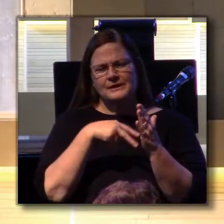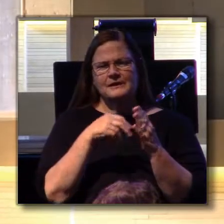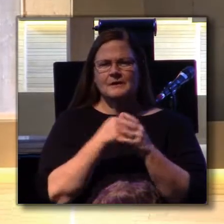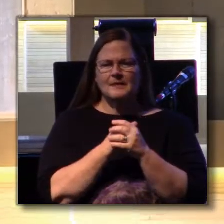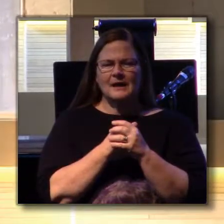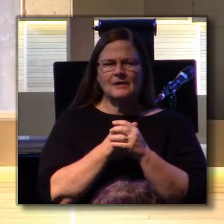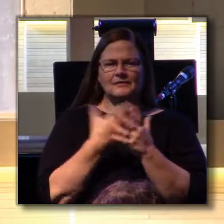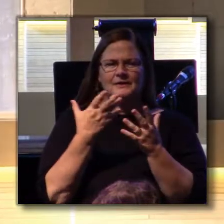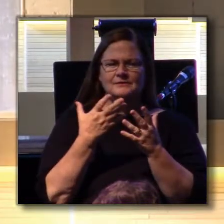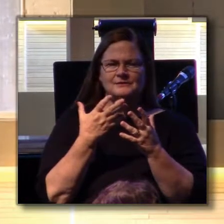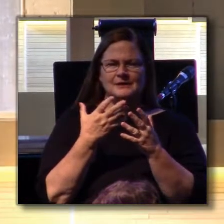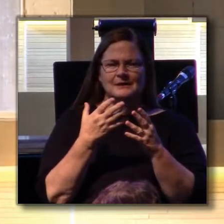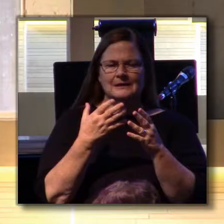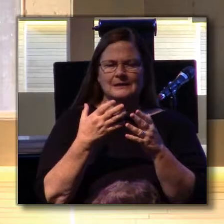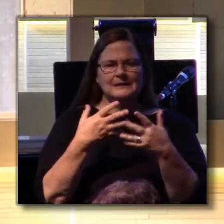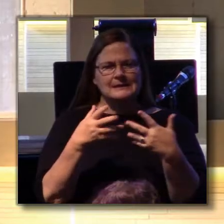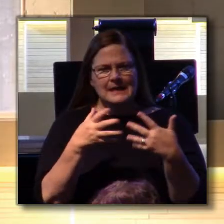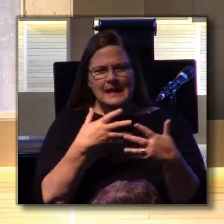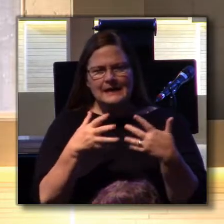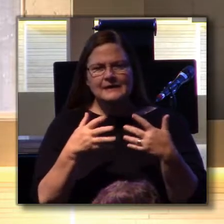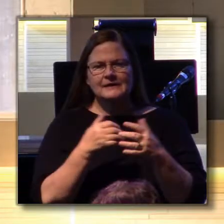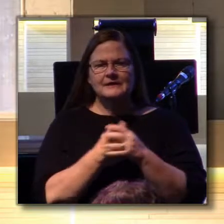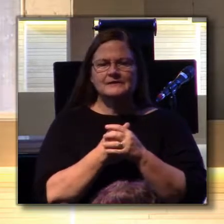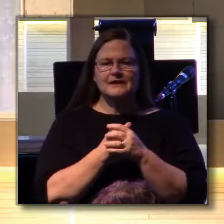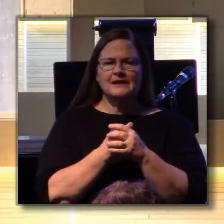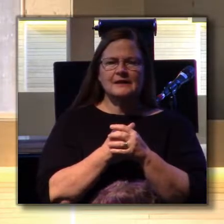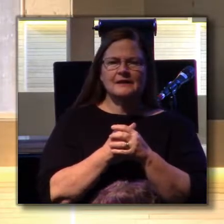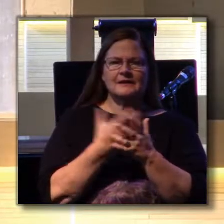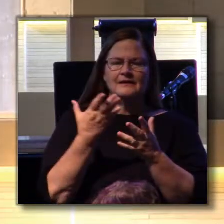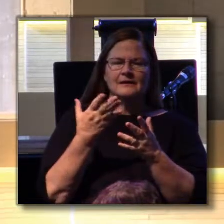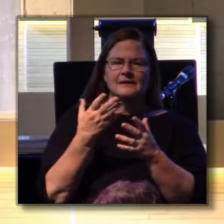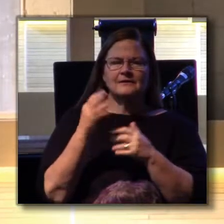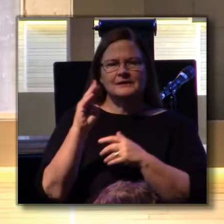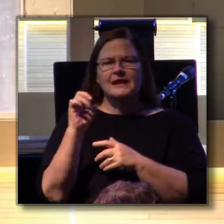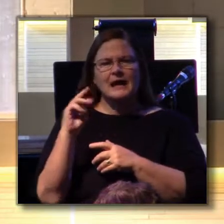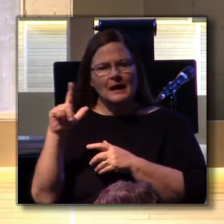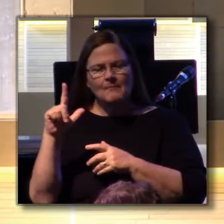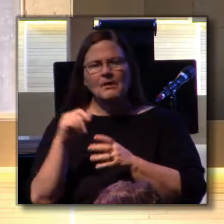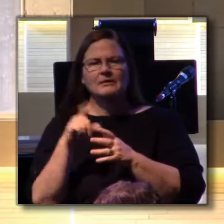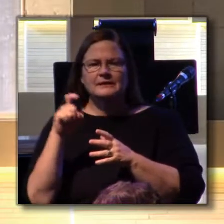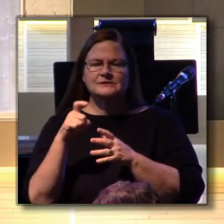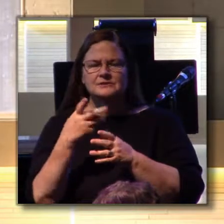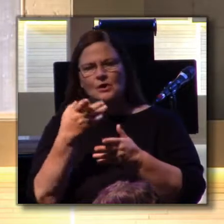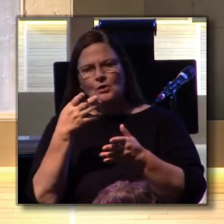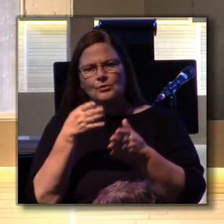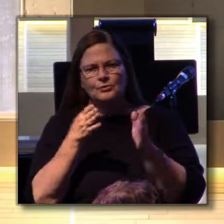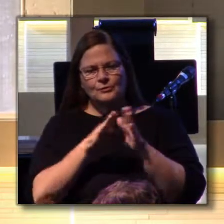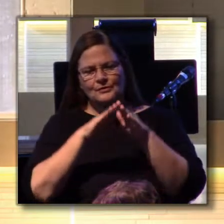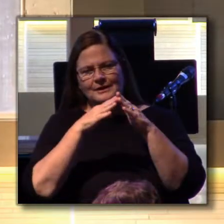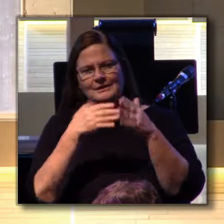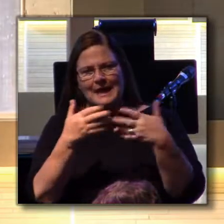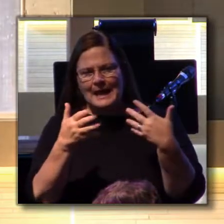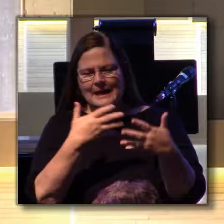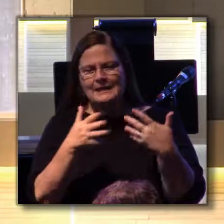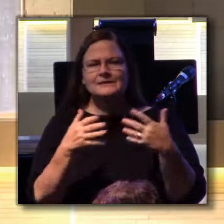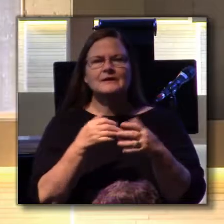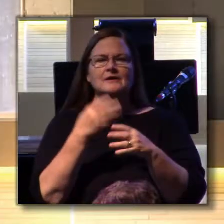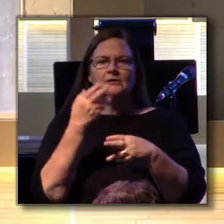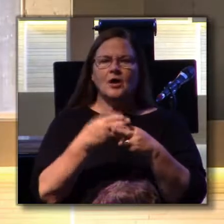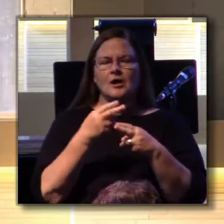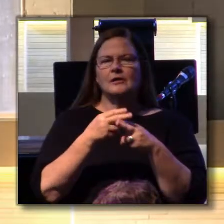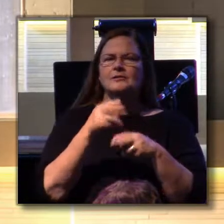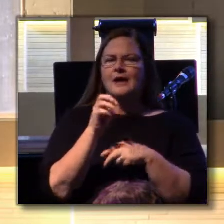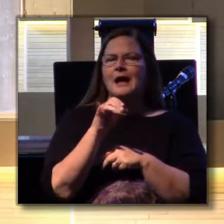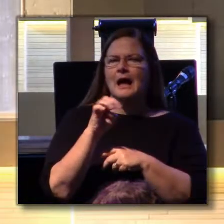camel, it's called the eye of the needle, and if a camel has to get down on its knees to go through that gate, and